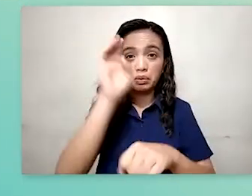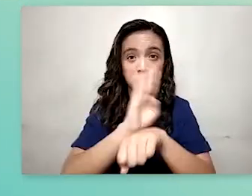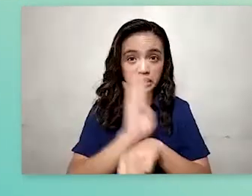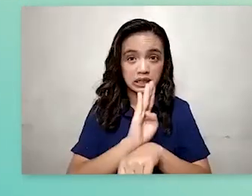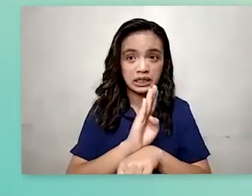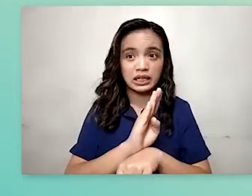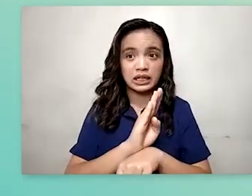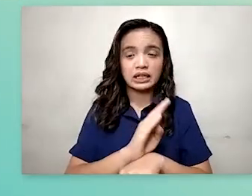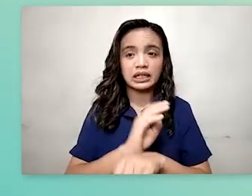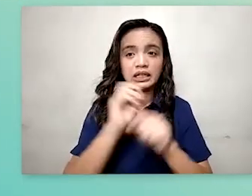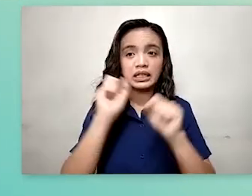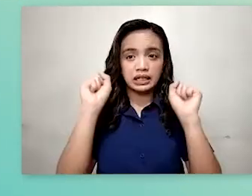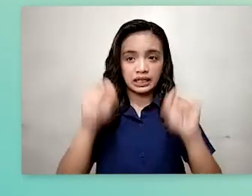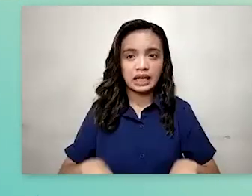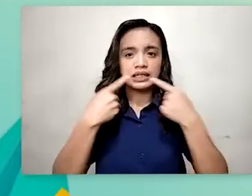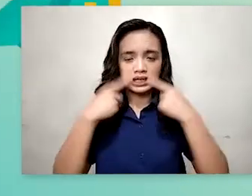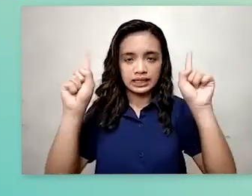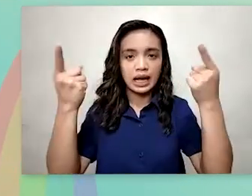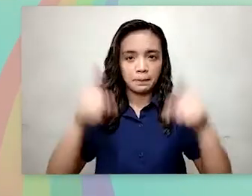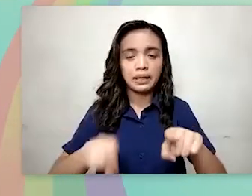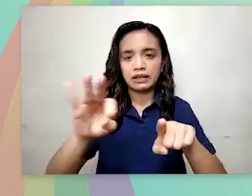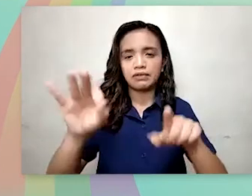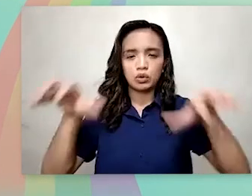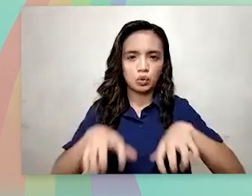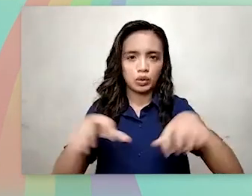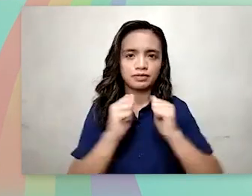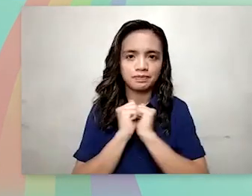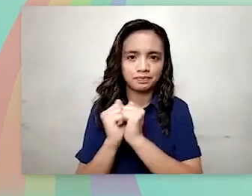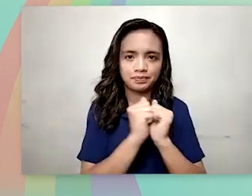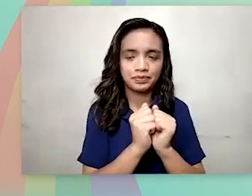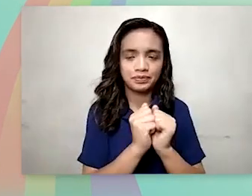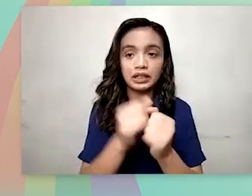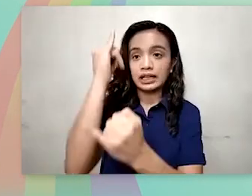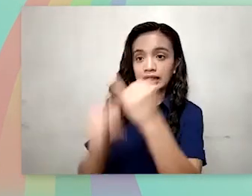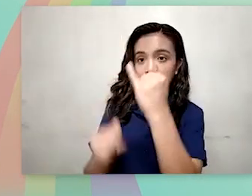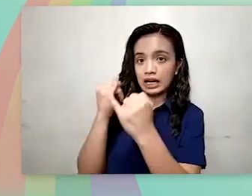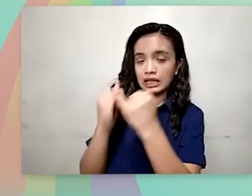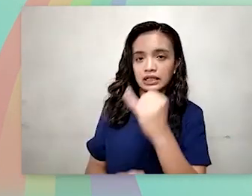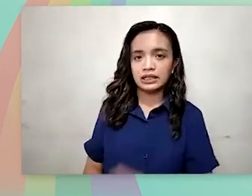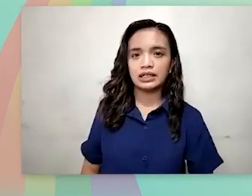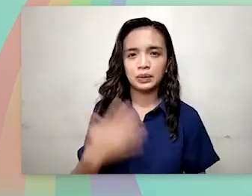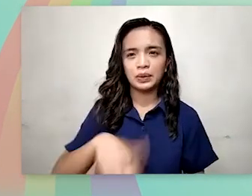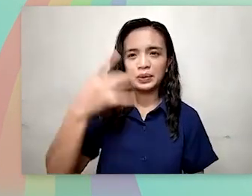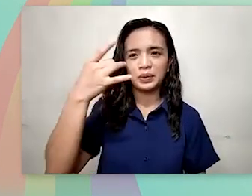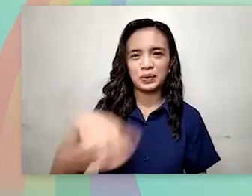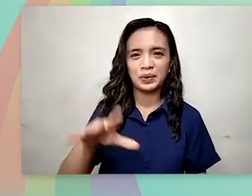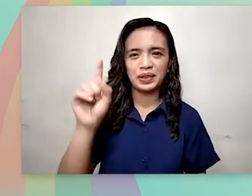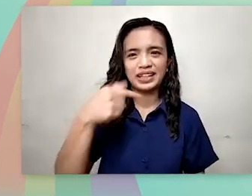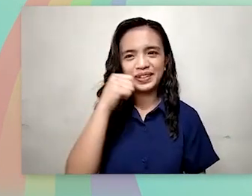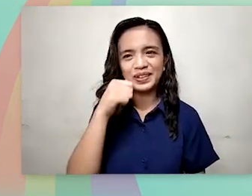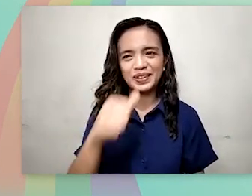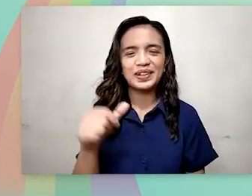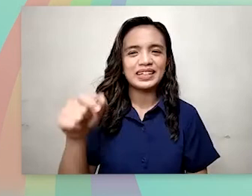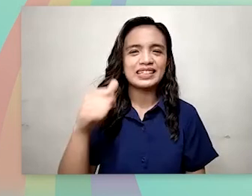facing. And especially if you're a business owner, and we can get through it if we work together. Very, very well said. Thank you, Butch. And